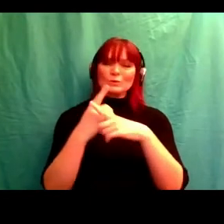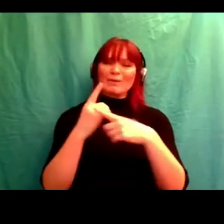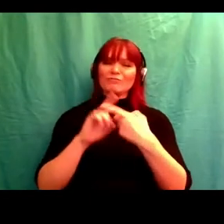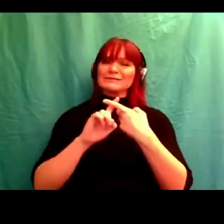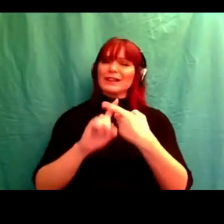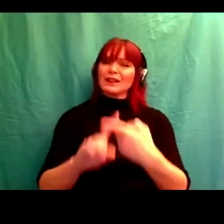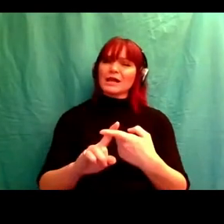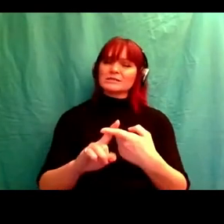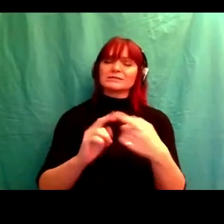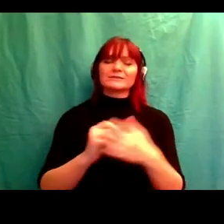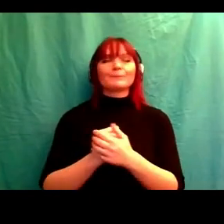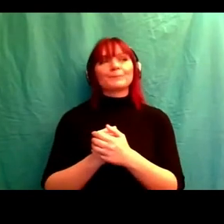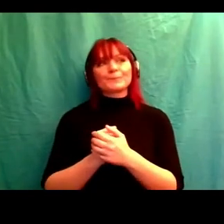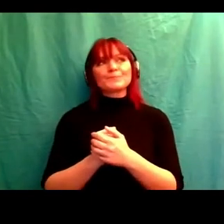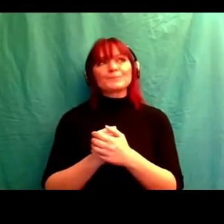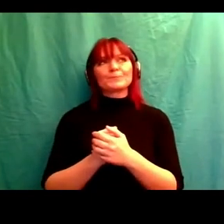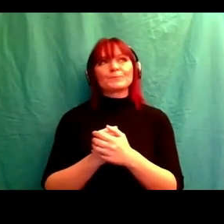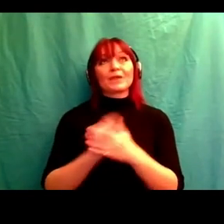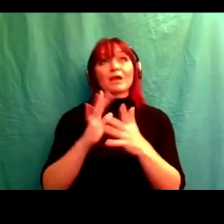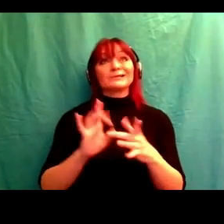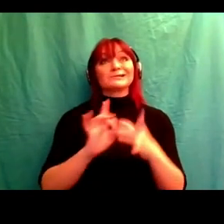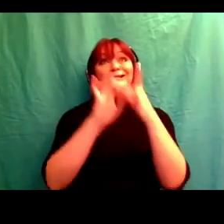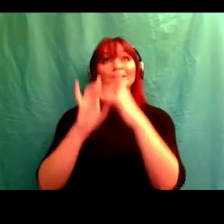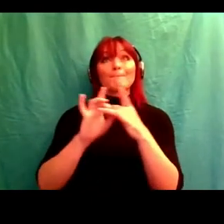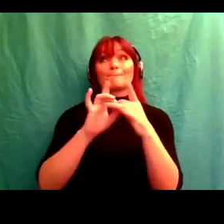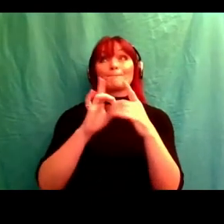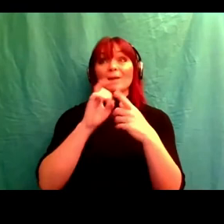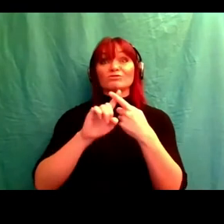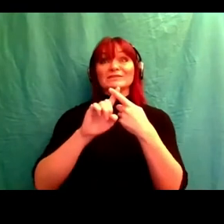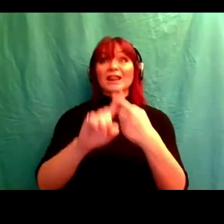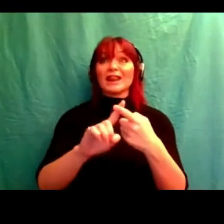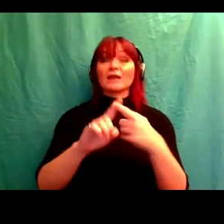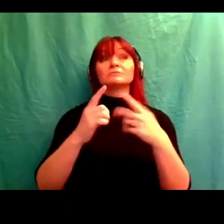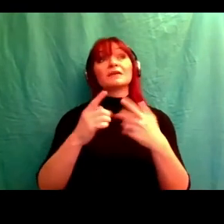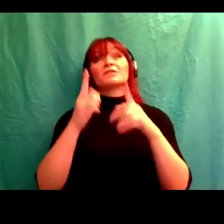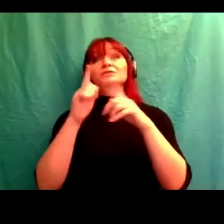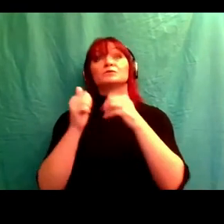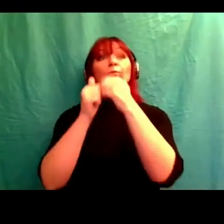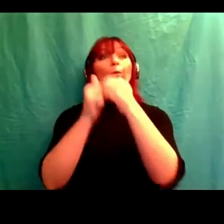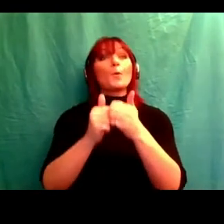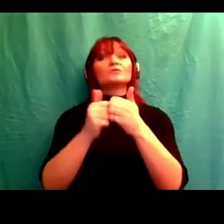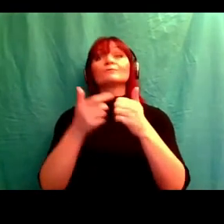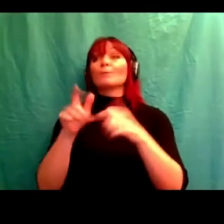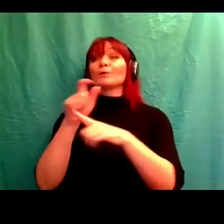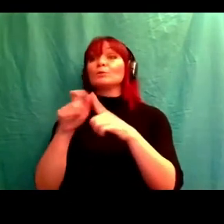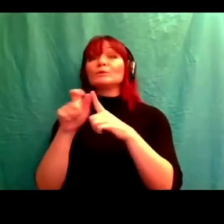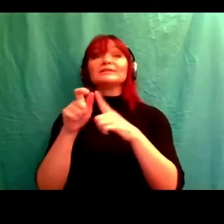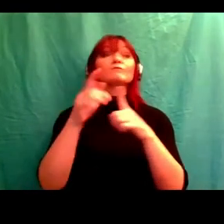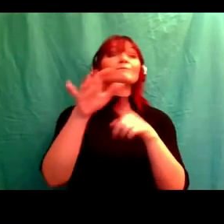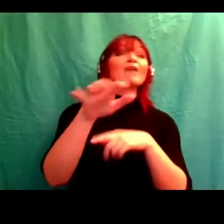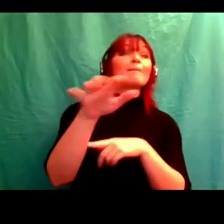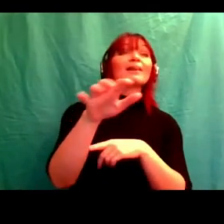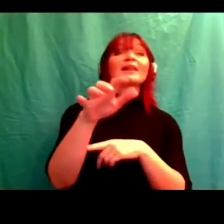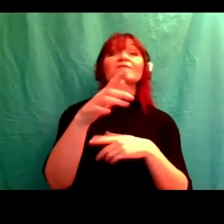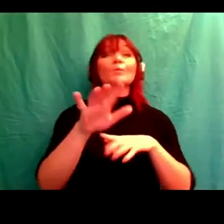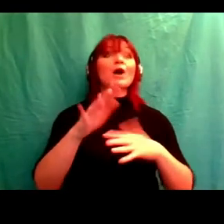thing that makes the system more resilient is the support that is on offer to people through communities and their families and unpaid